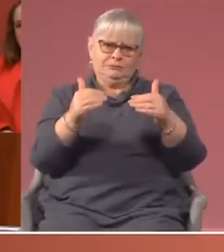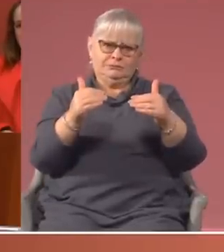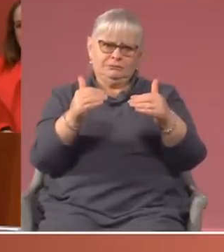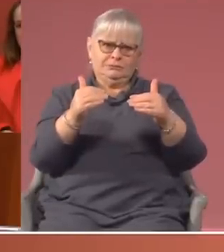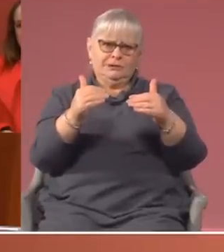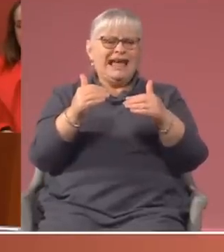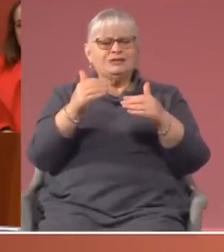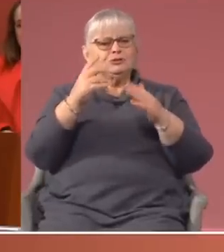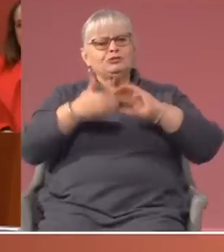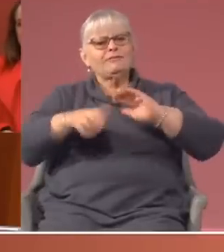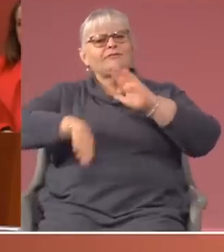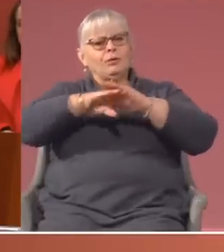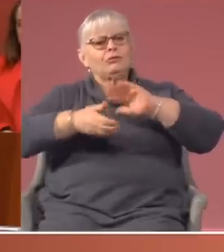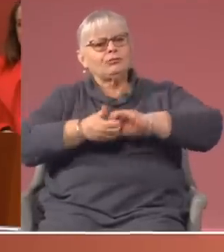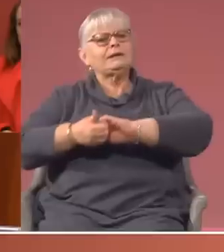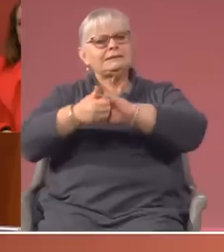We need to move towards reconciliation.